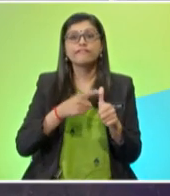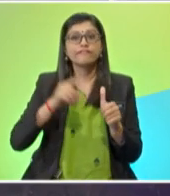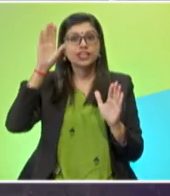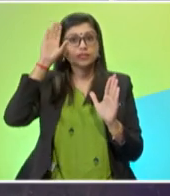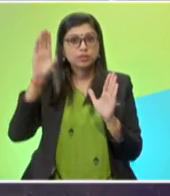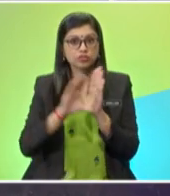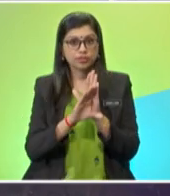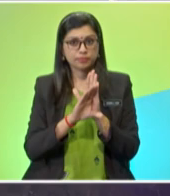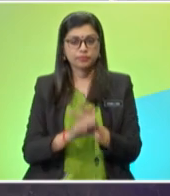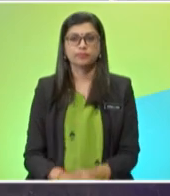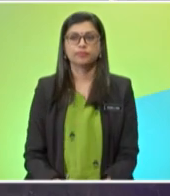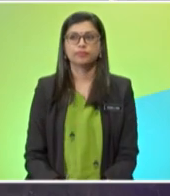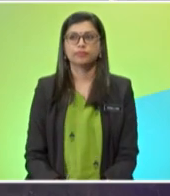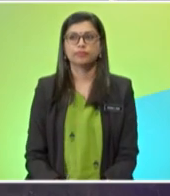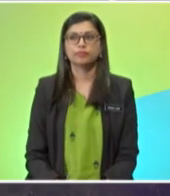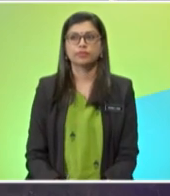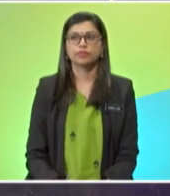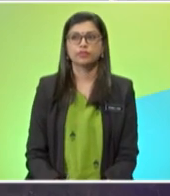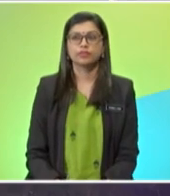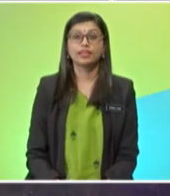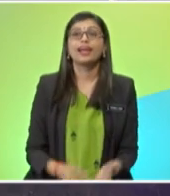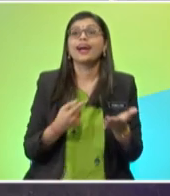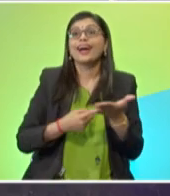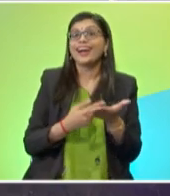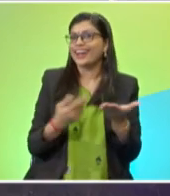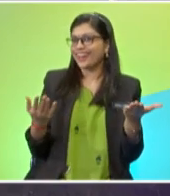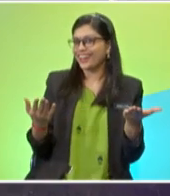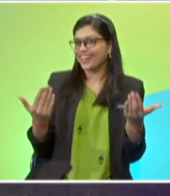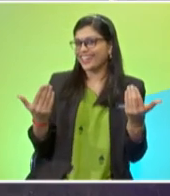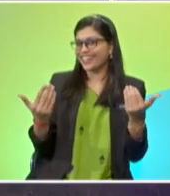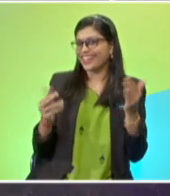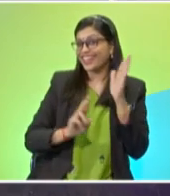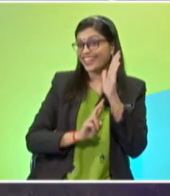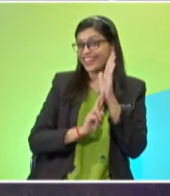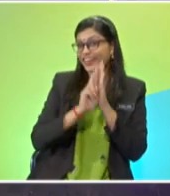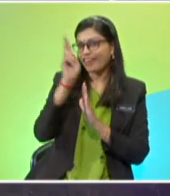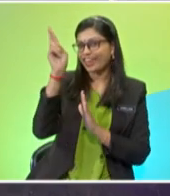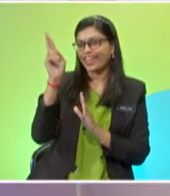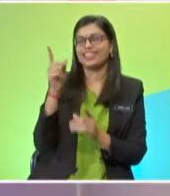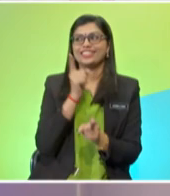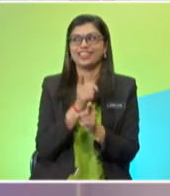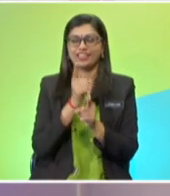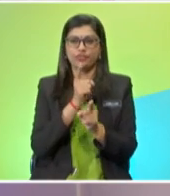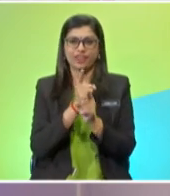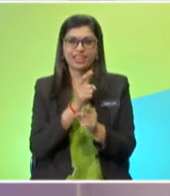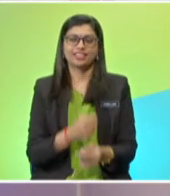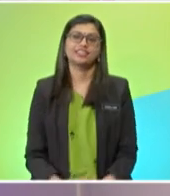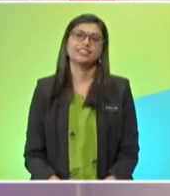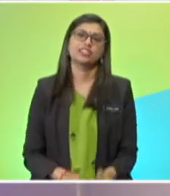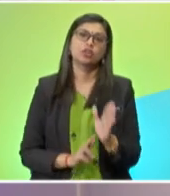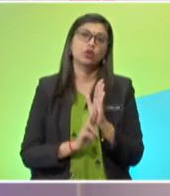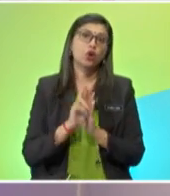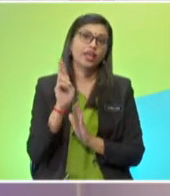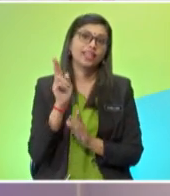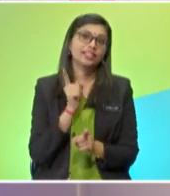Which picture is this? I know the first one, pupils. I'm sure you can guess this. It's the rocket. Yes, you're right. It's the rocket.